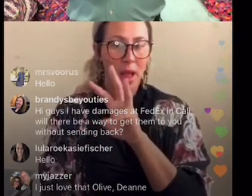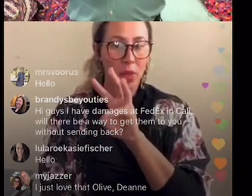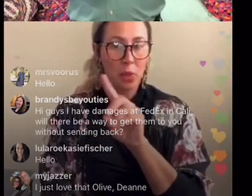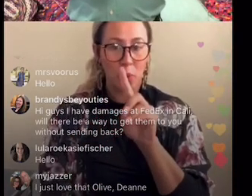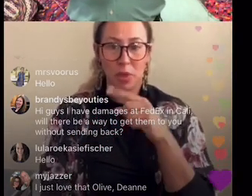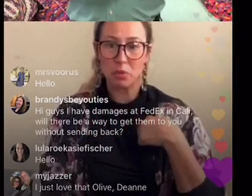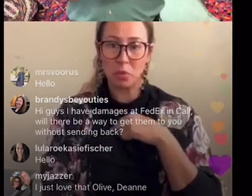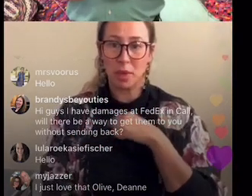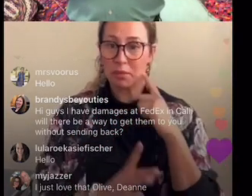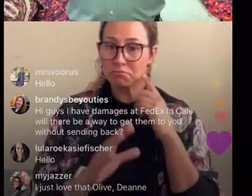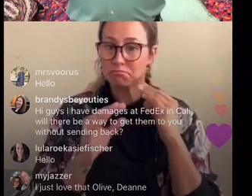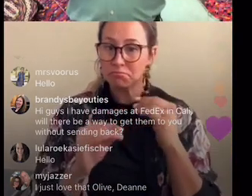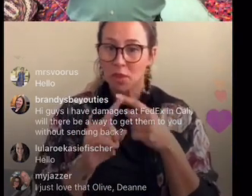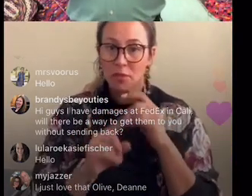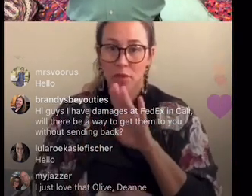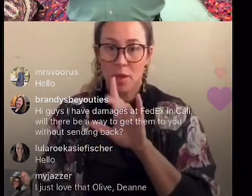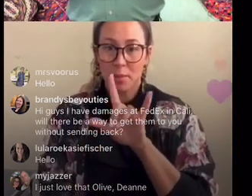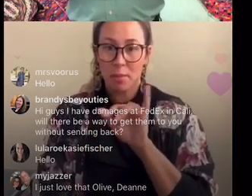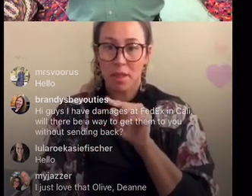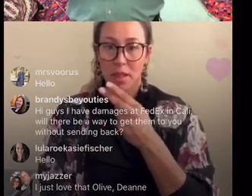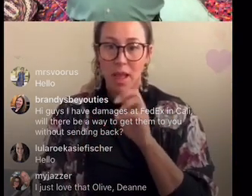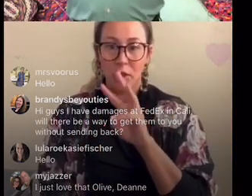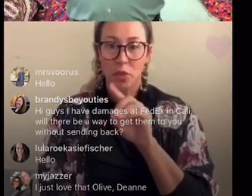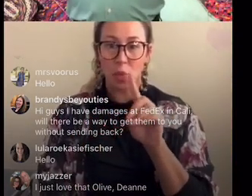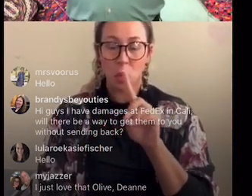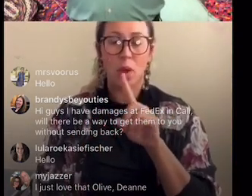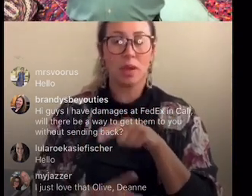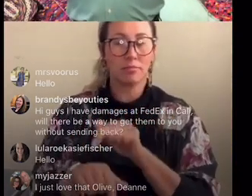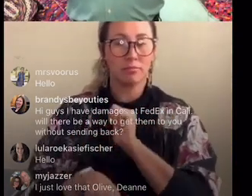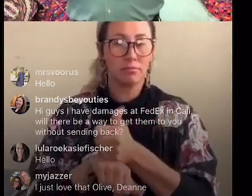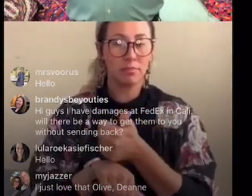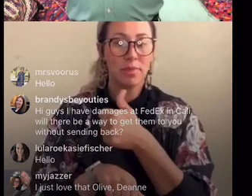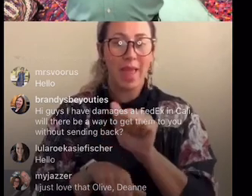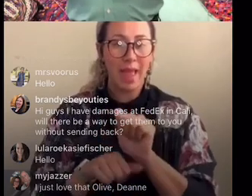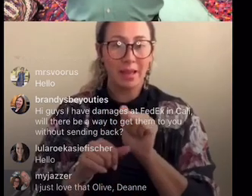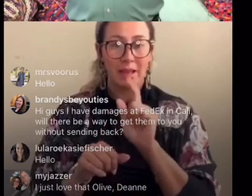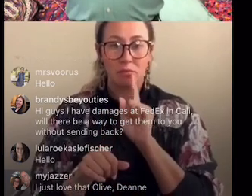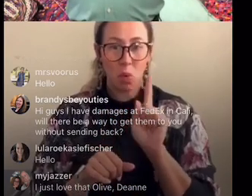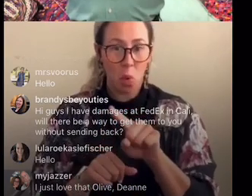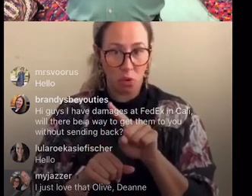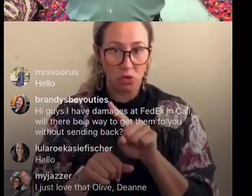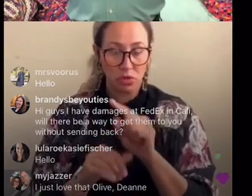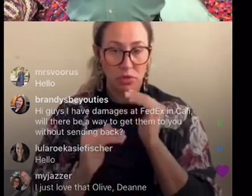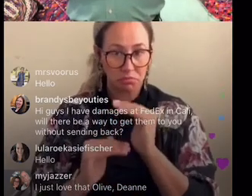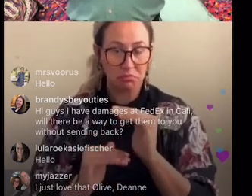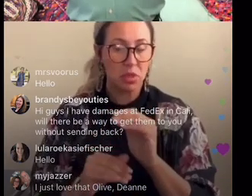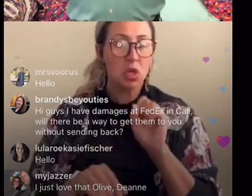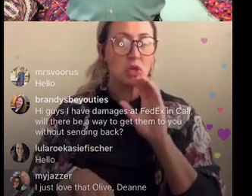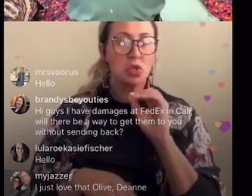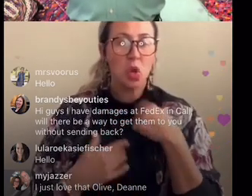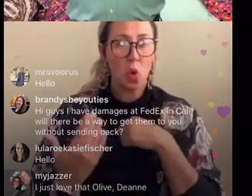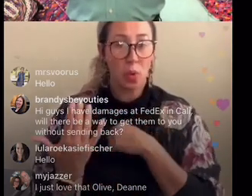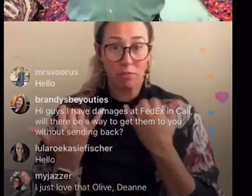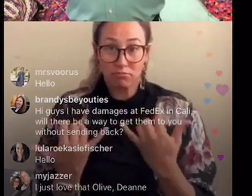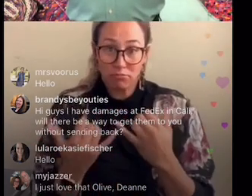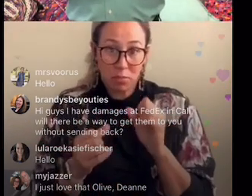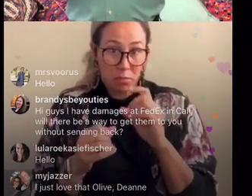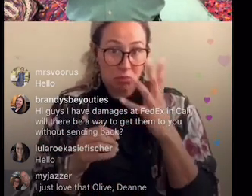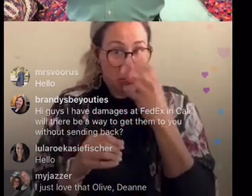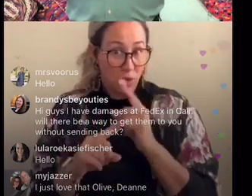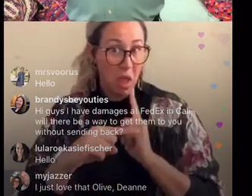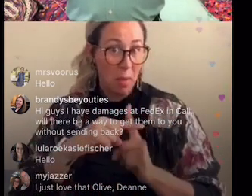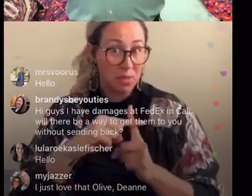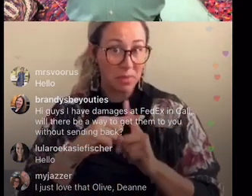from Blythewood yet about them enacting any orders. So as we stand here today, pretty optimistic about keeping the warehouse